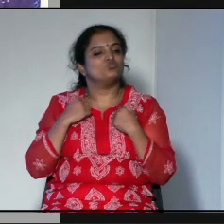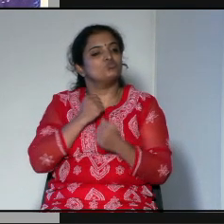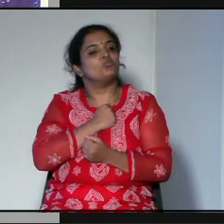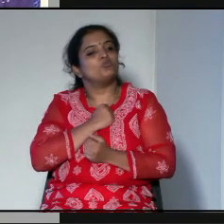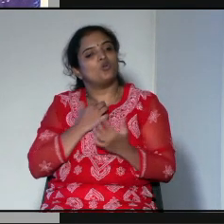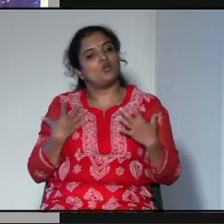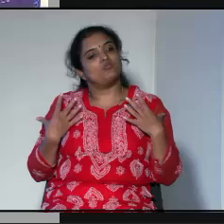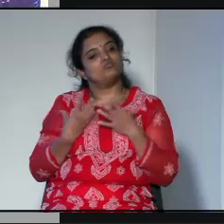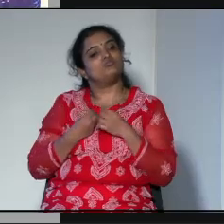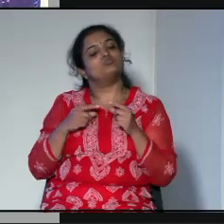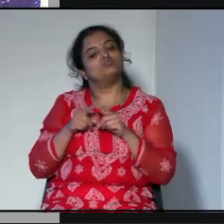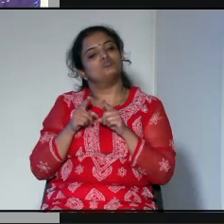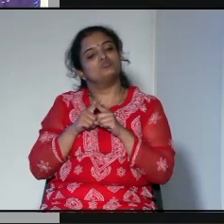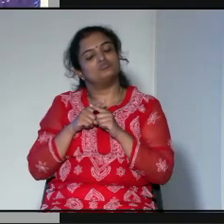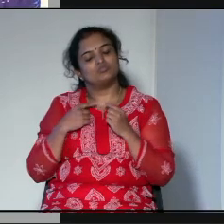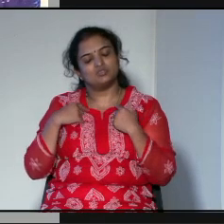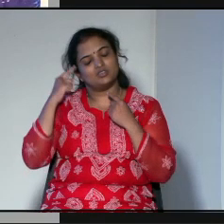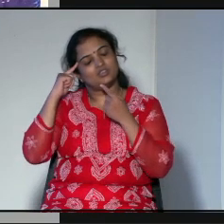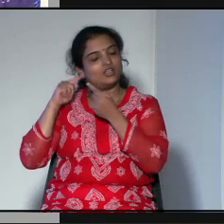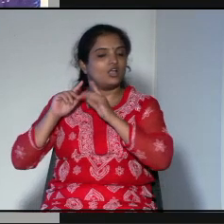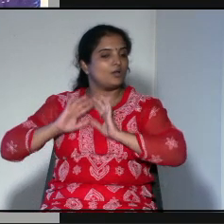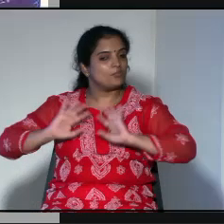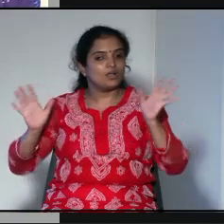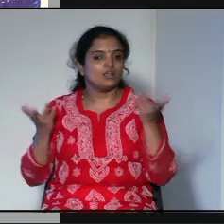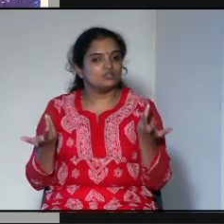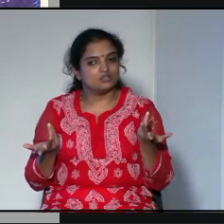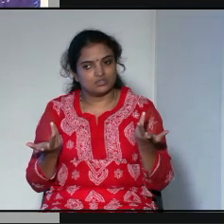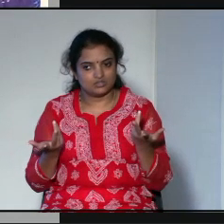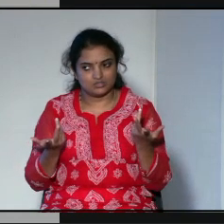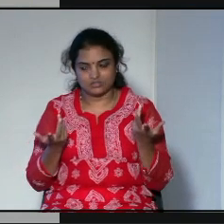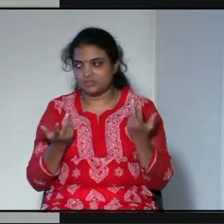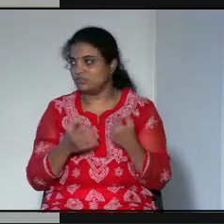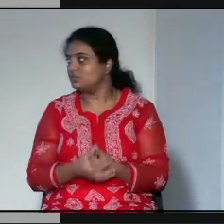a certain frugality and austerity.